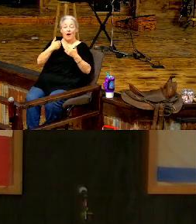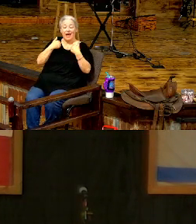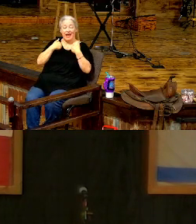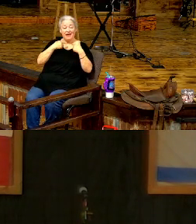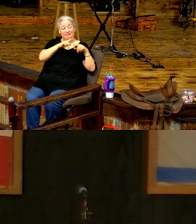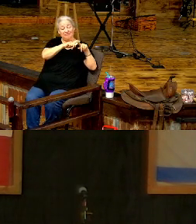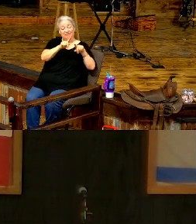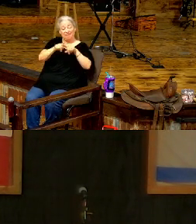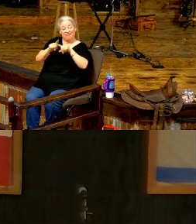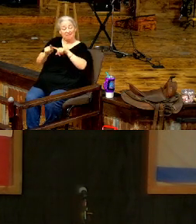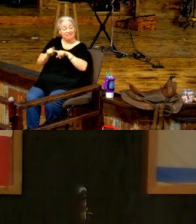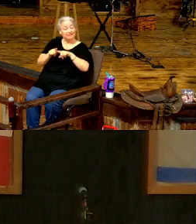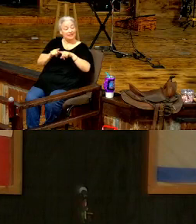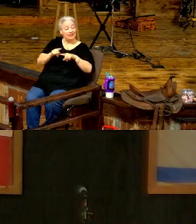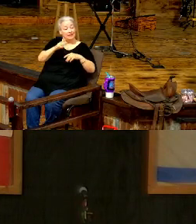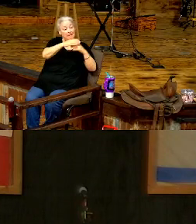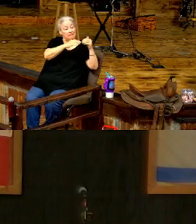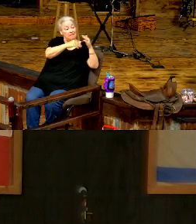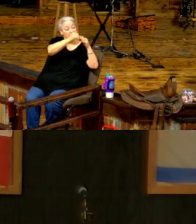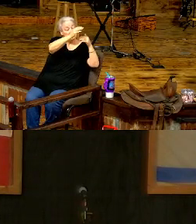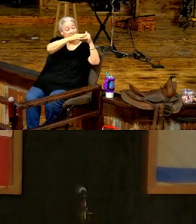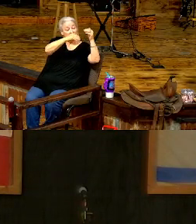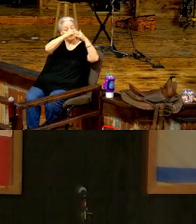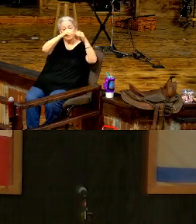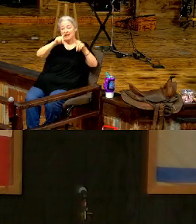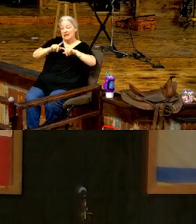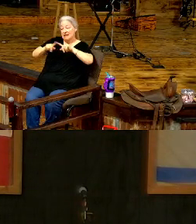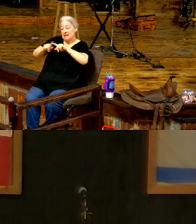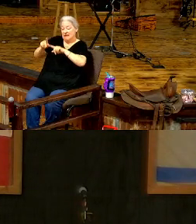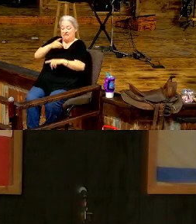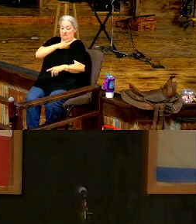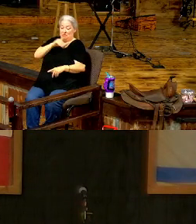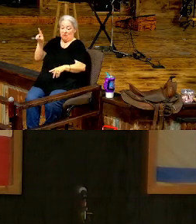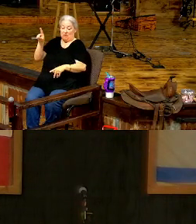We all have a little different doctrines.